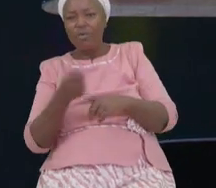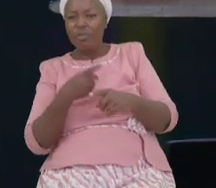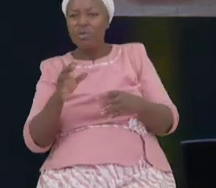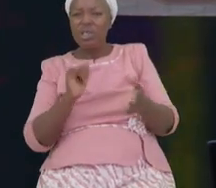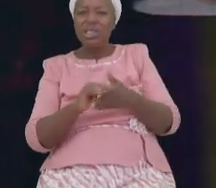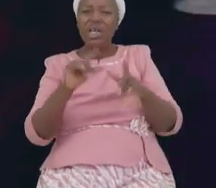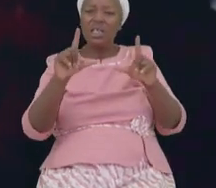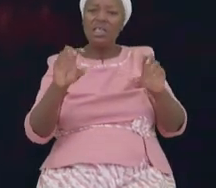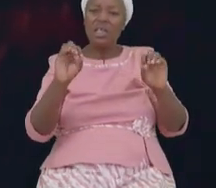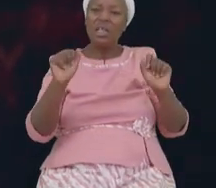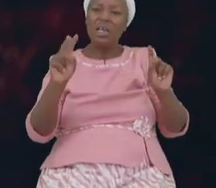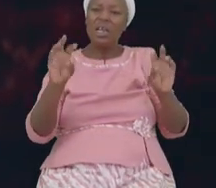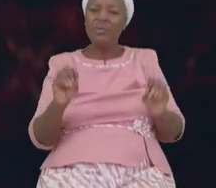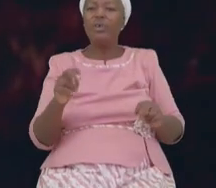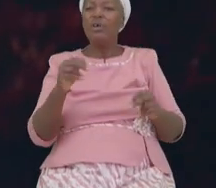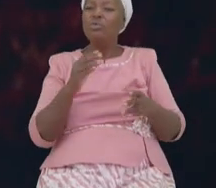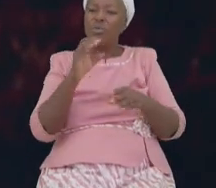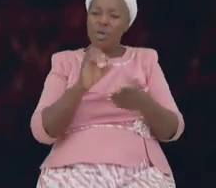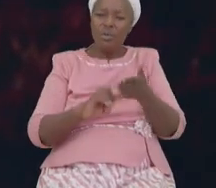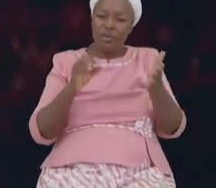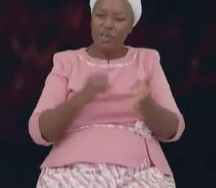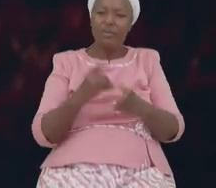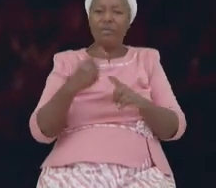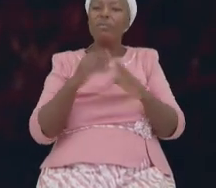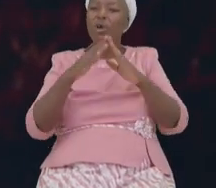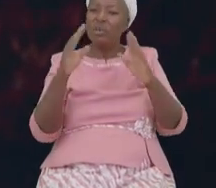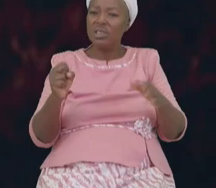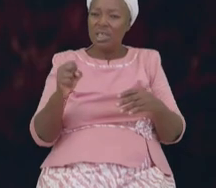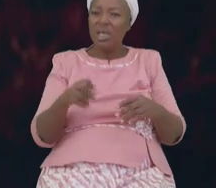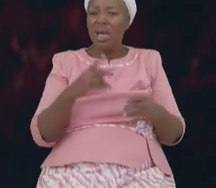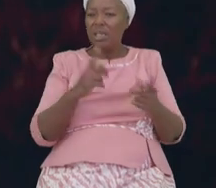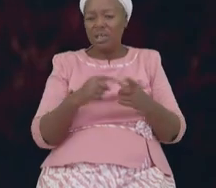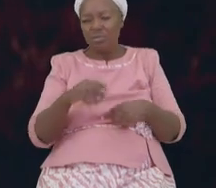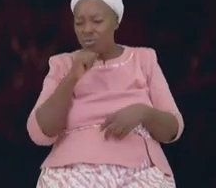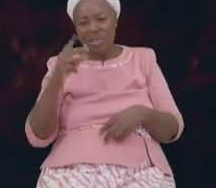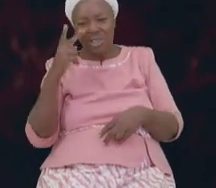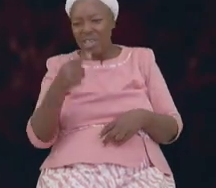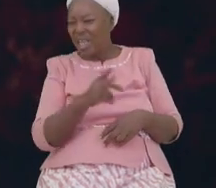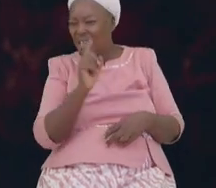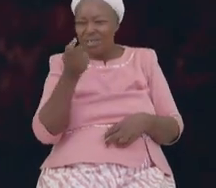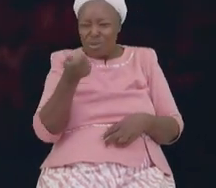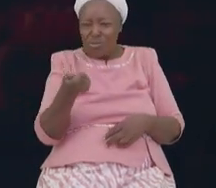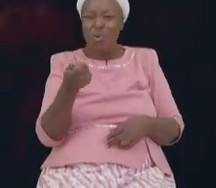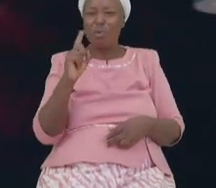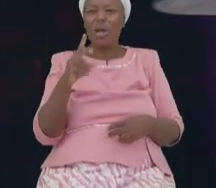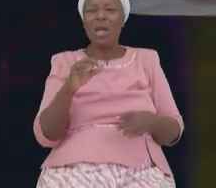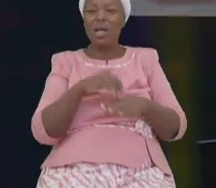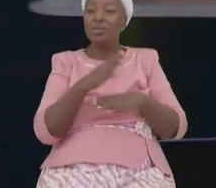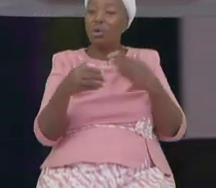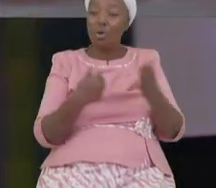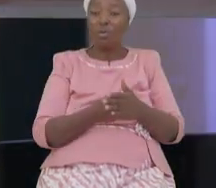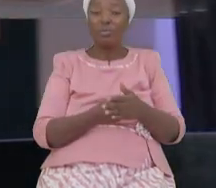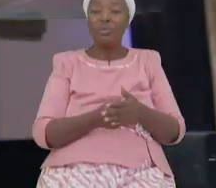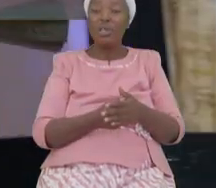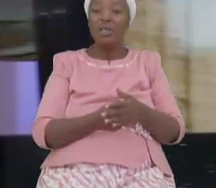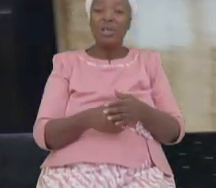your houses, where you will not see even any type of leaven at all, because you are told,